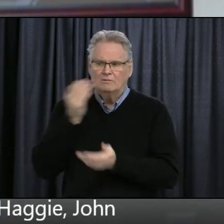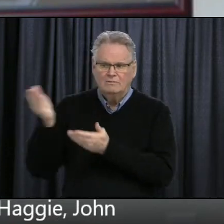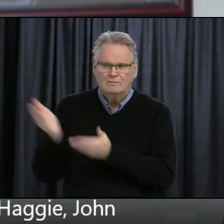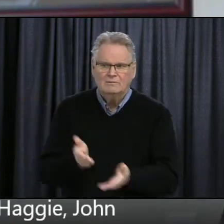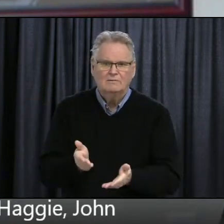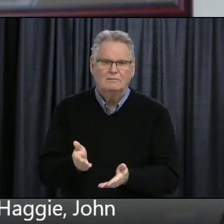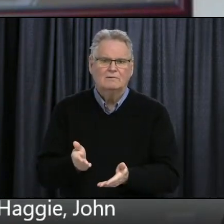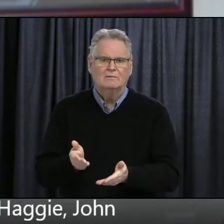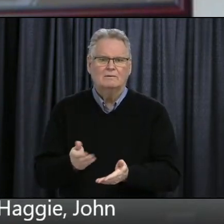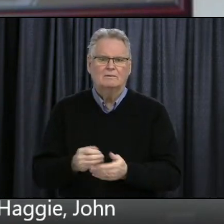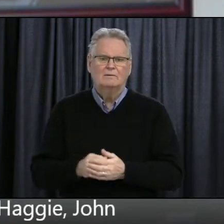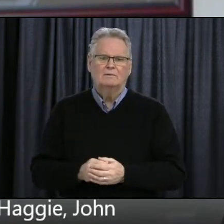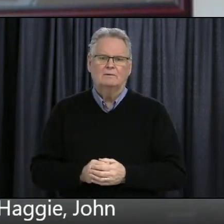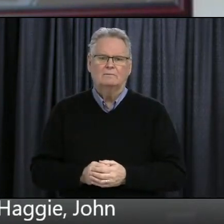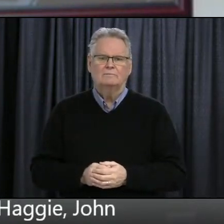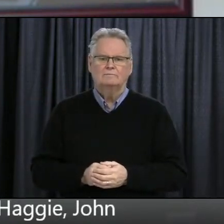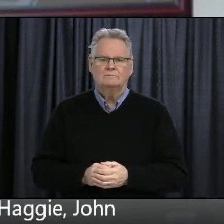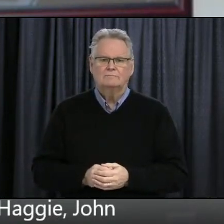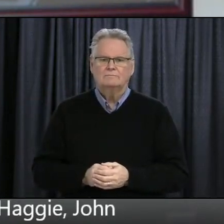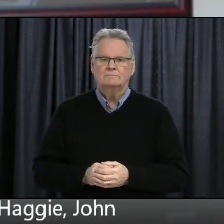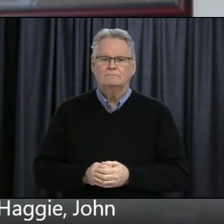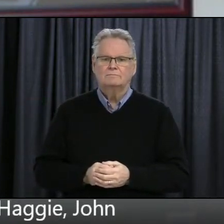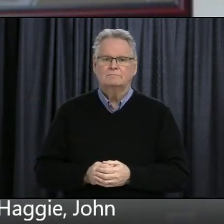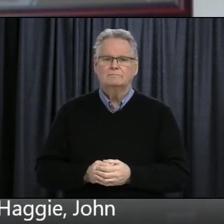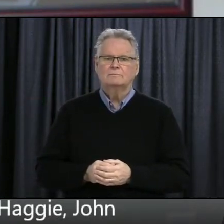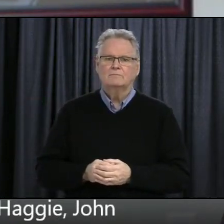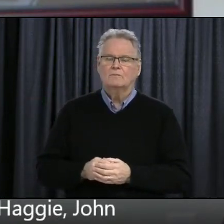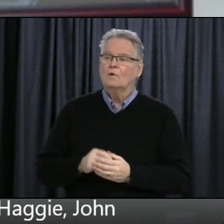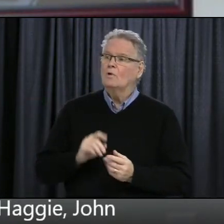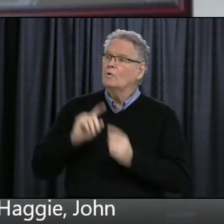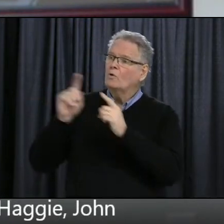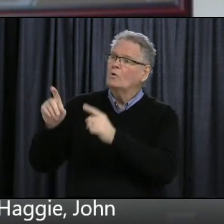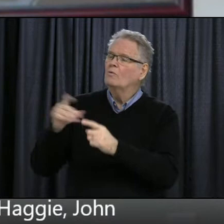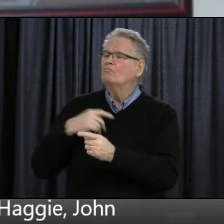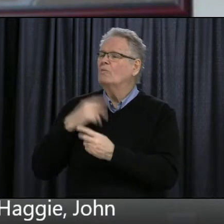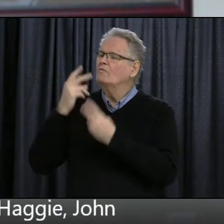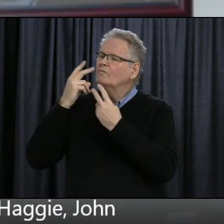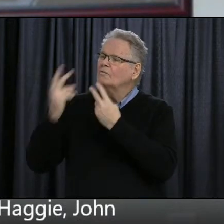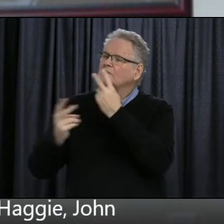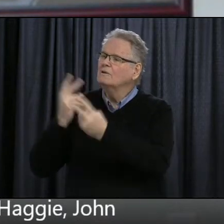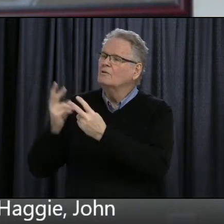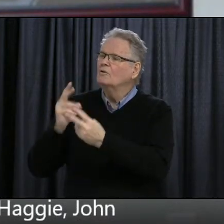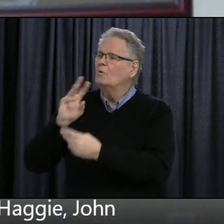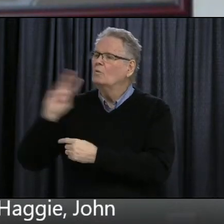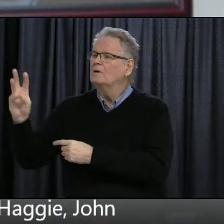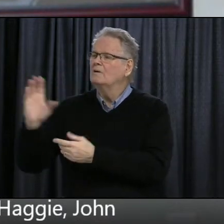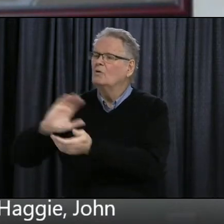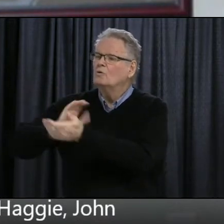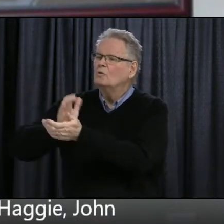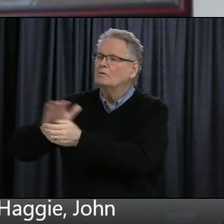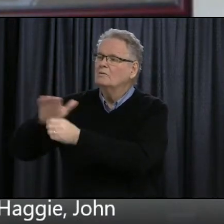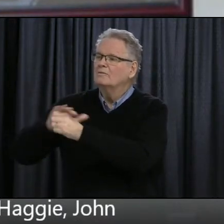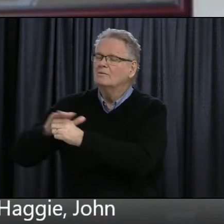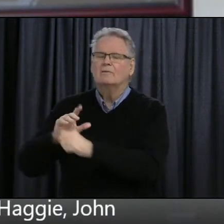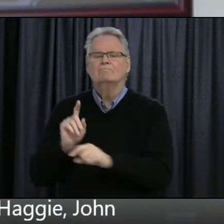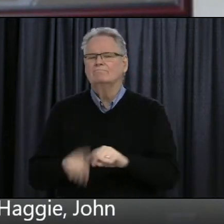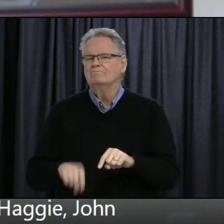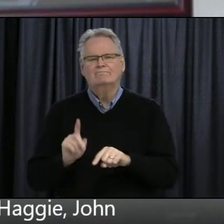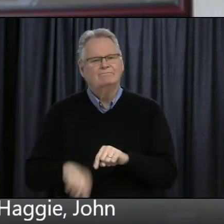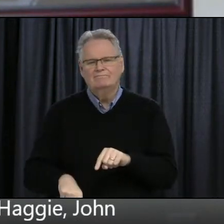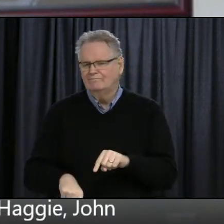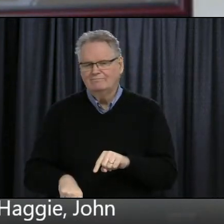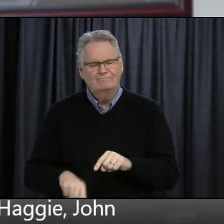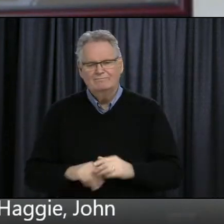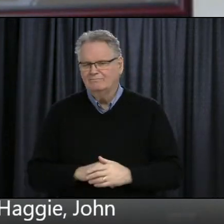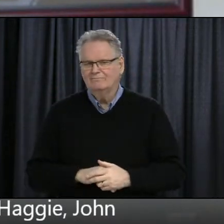at all. And with that gives us the opportunity to simply spread kindness and not the virus. And I think with that, Premier,